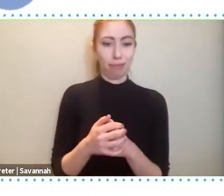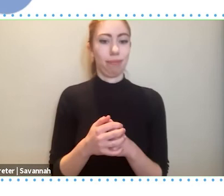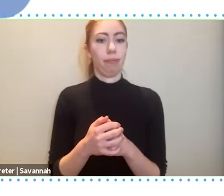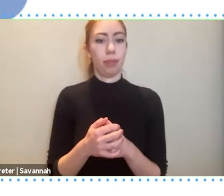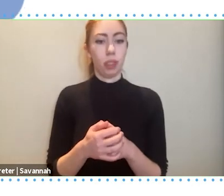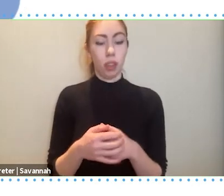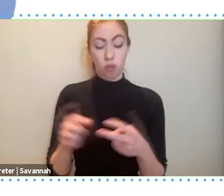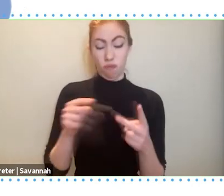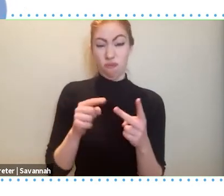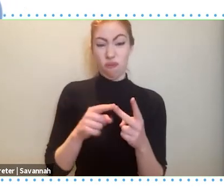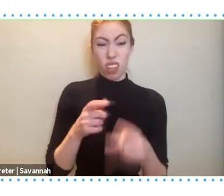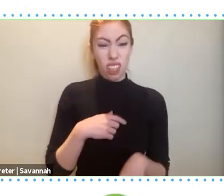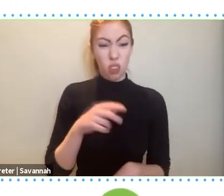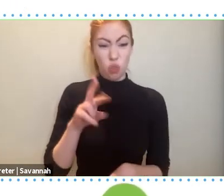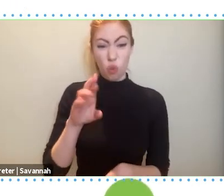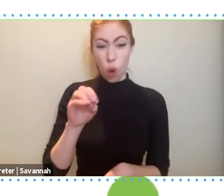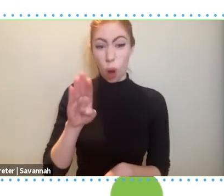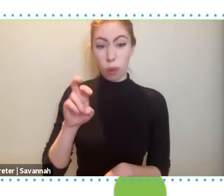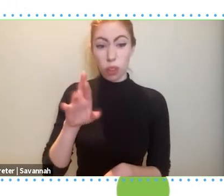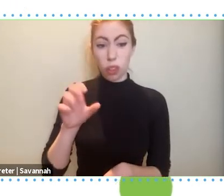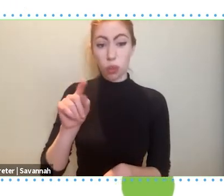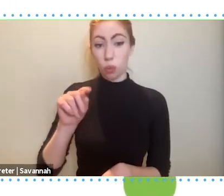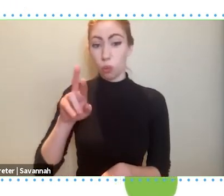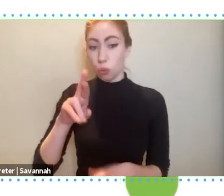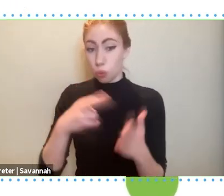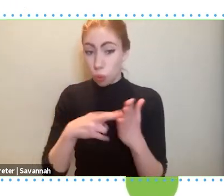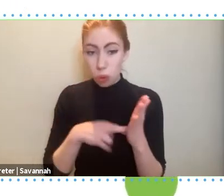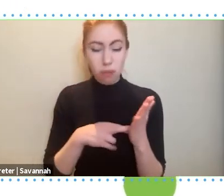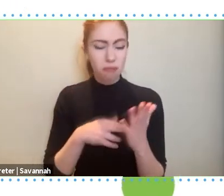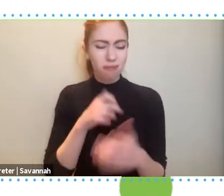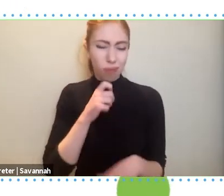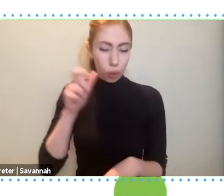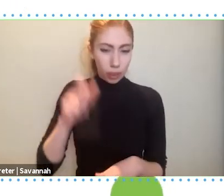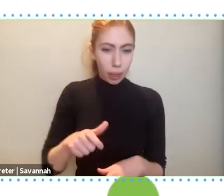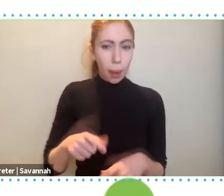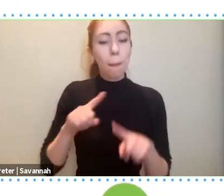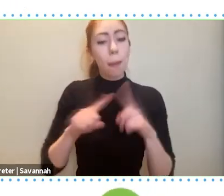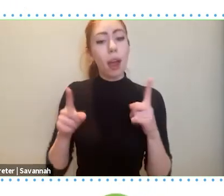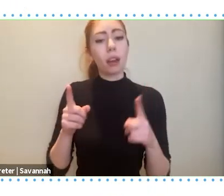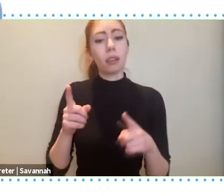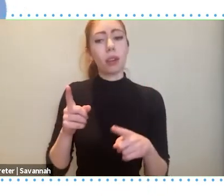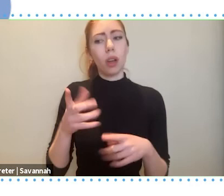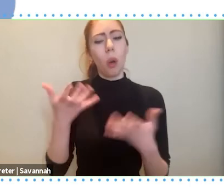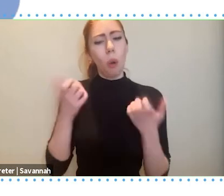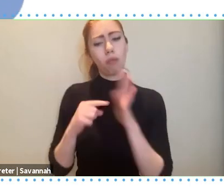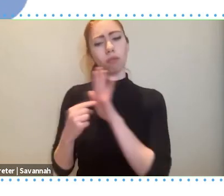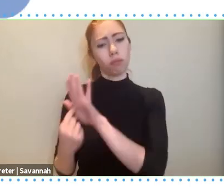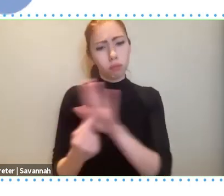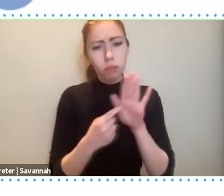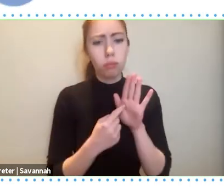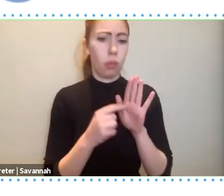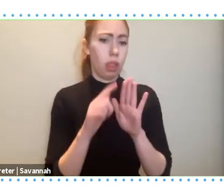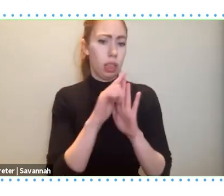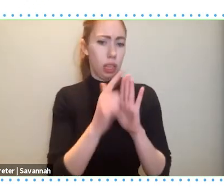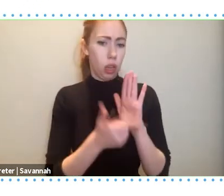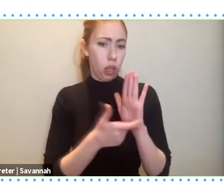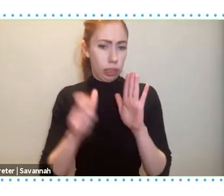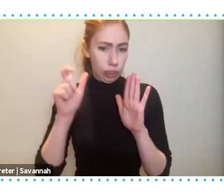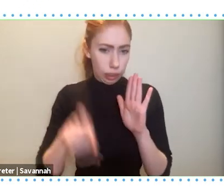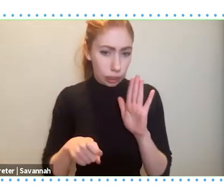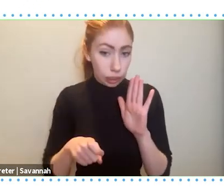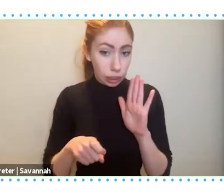am not a bylaw governance lawyer, but we want to bring forward what the research said about what is legally required versus what